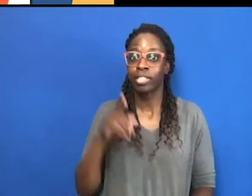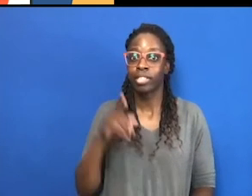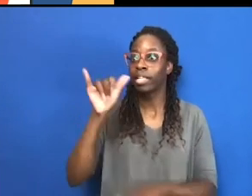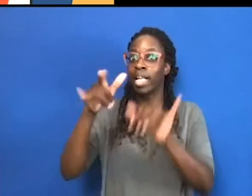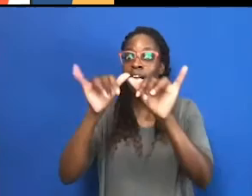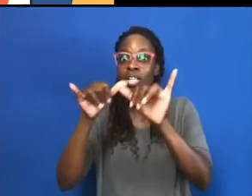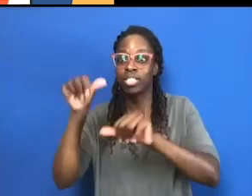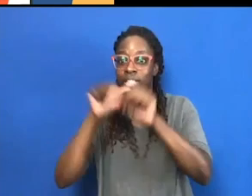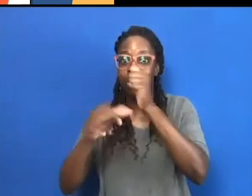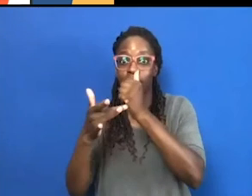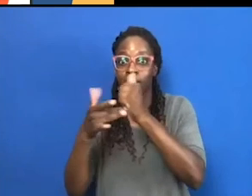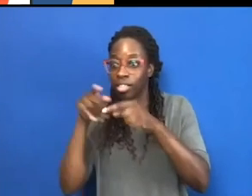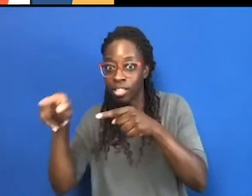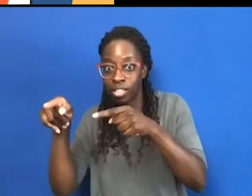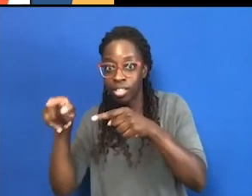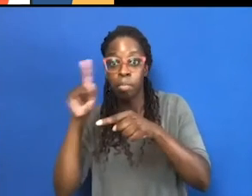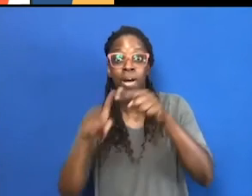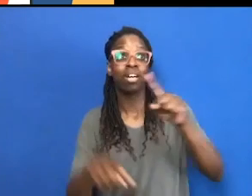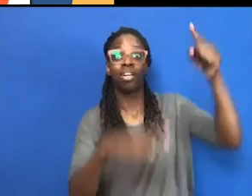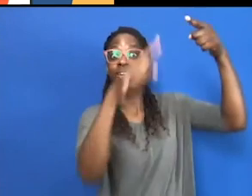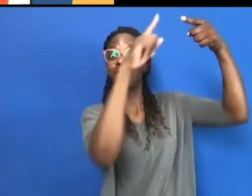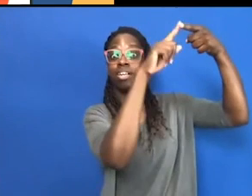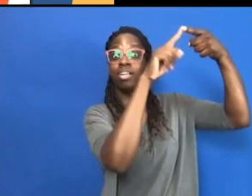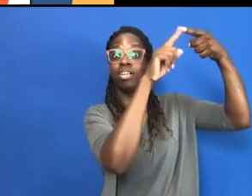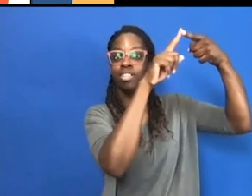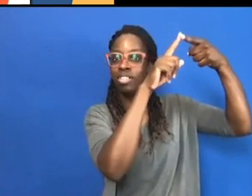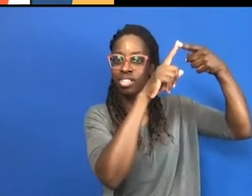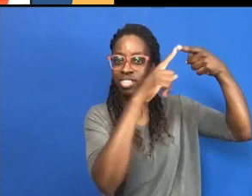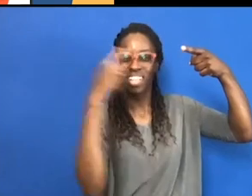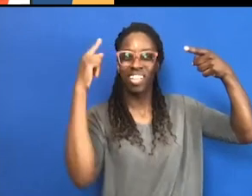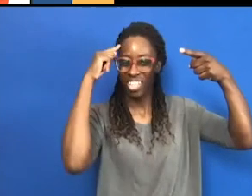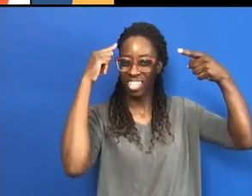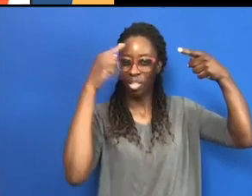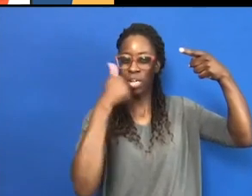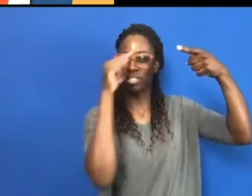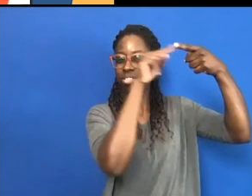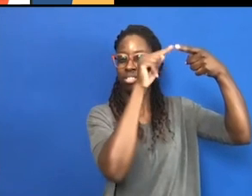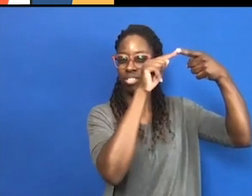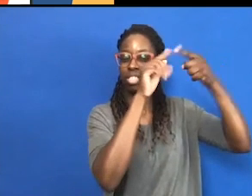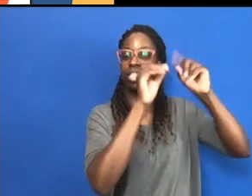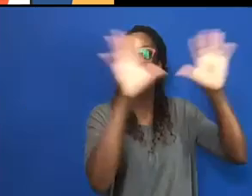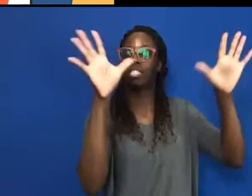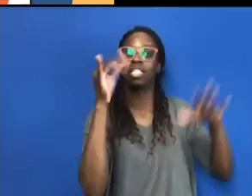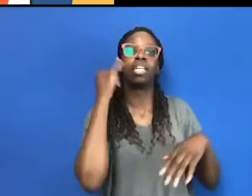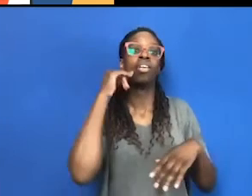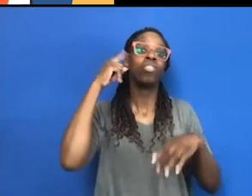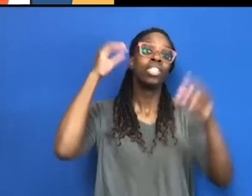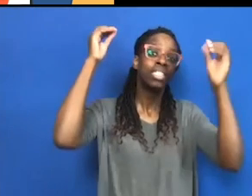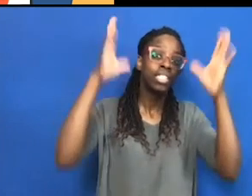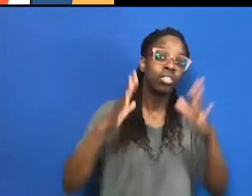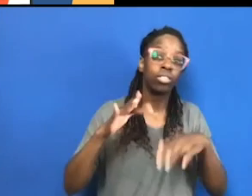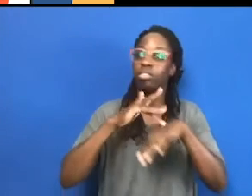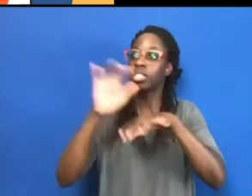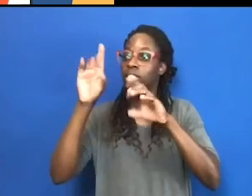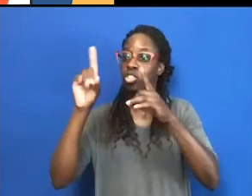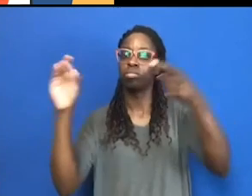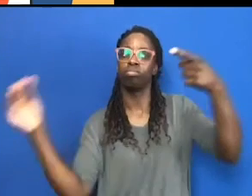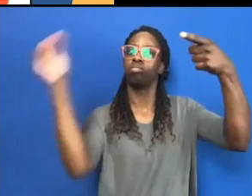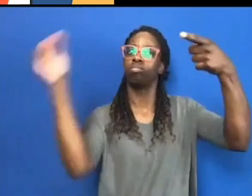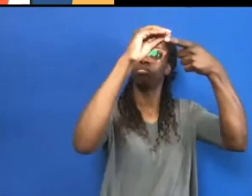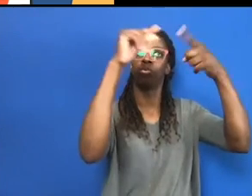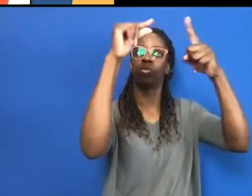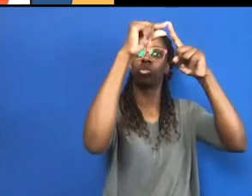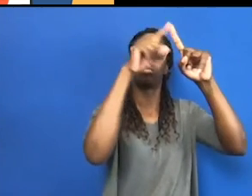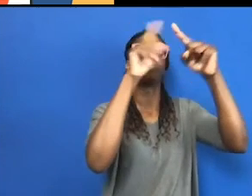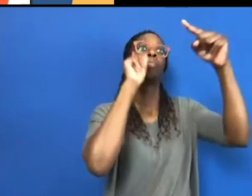But I think it would be more recognized and more embraced if they were main domains, and perhaps leading